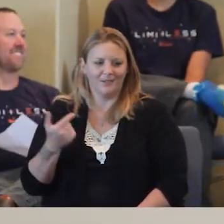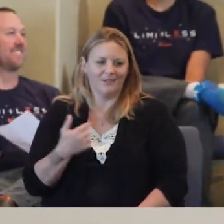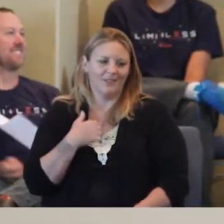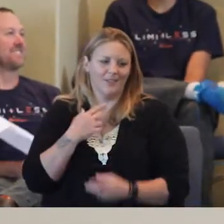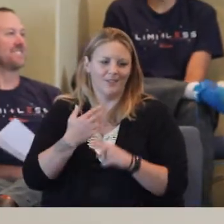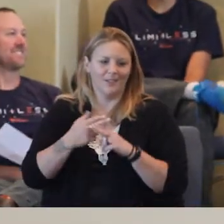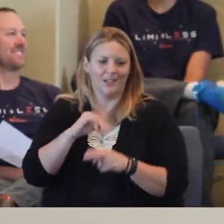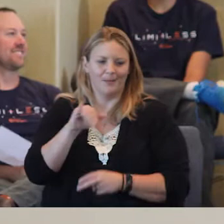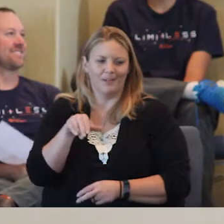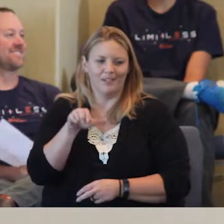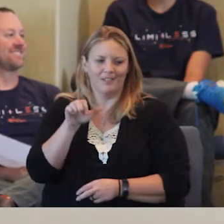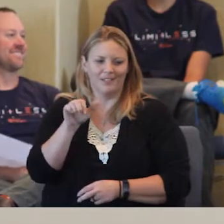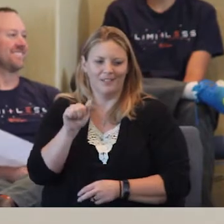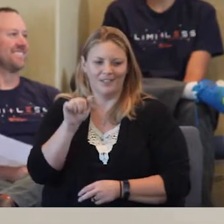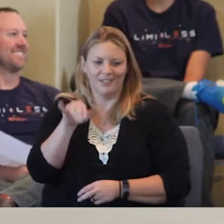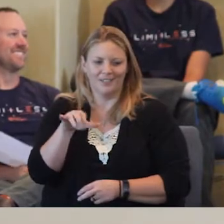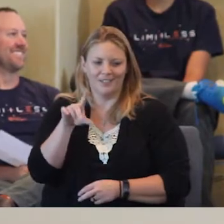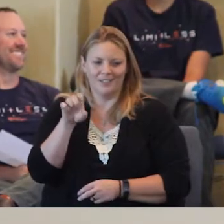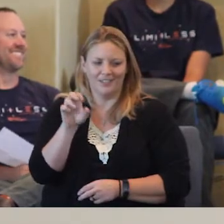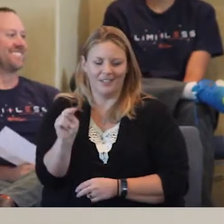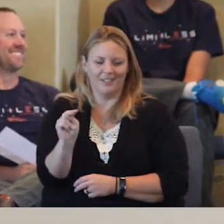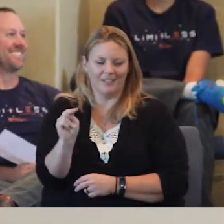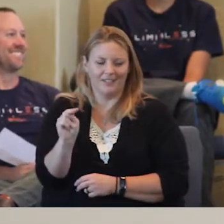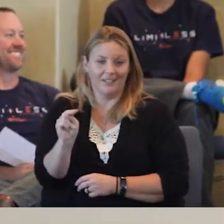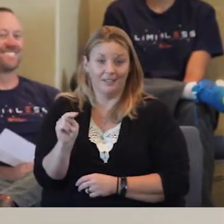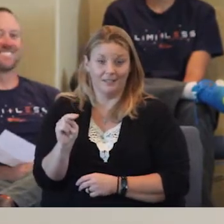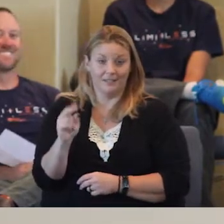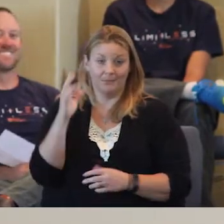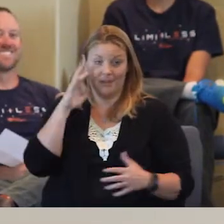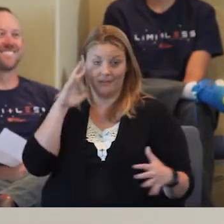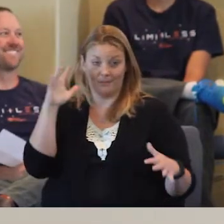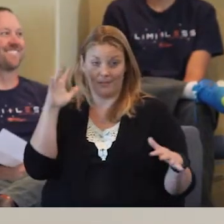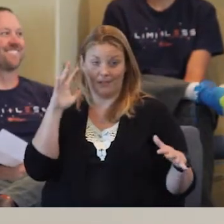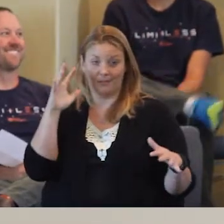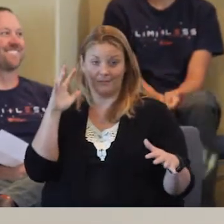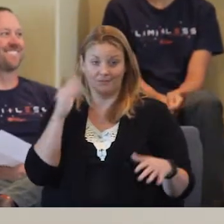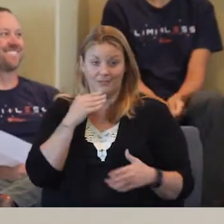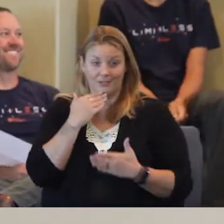Hi, guys. I'm Jaden. And